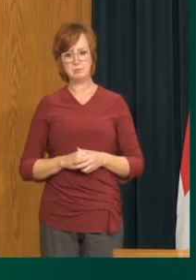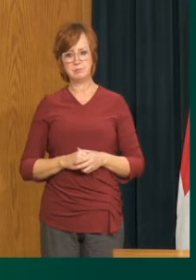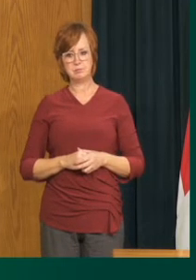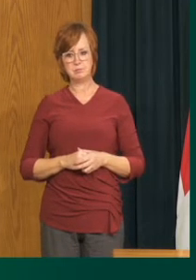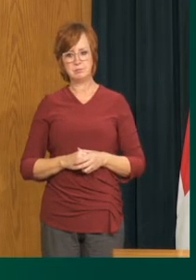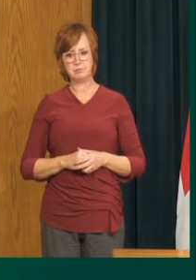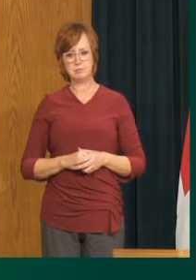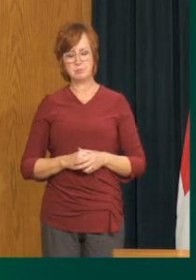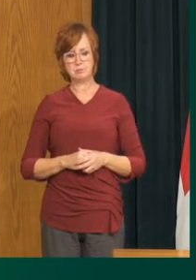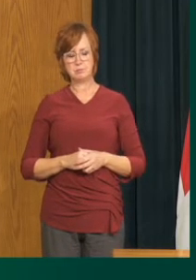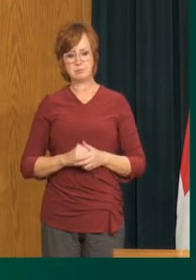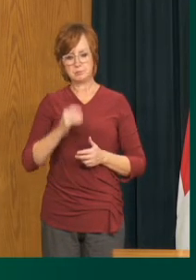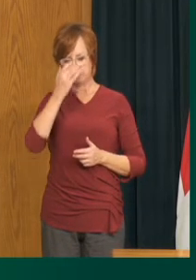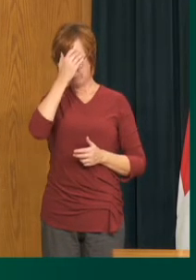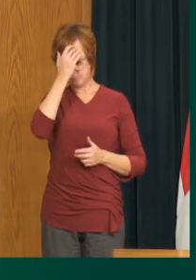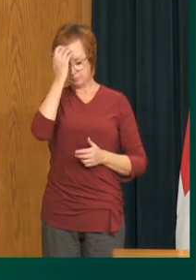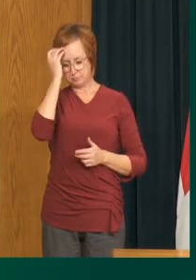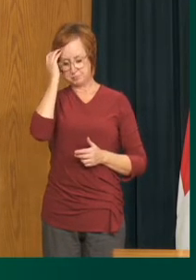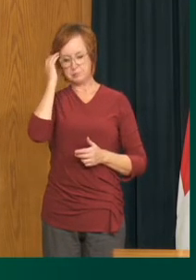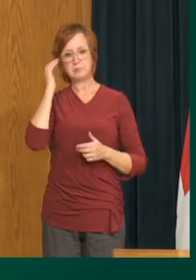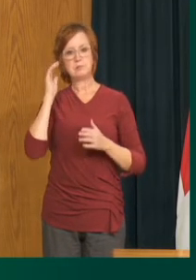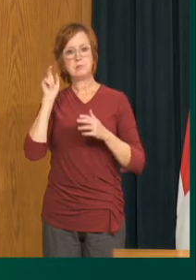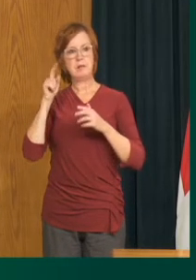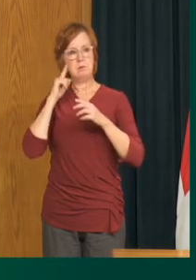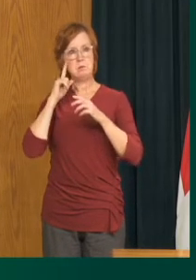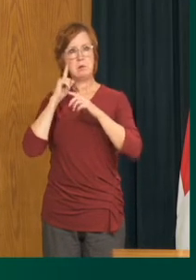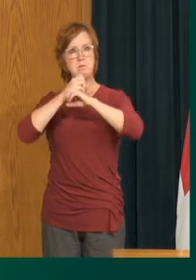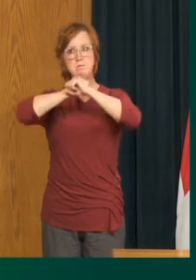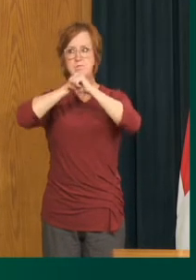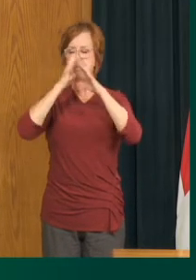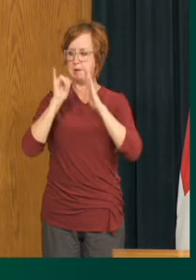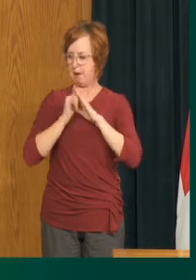in a way that we maintain that configuration and have,